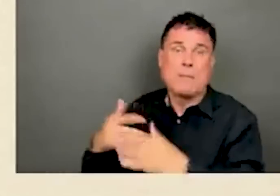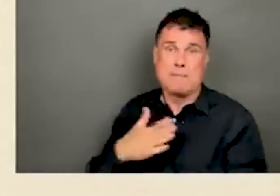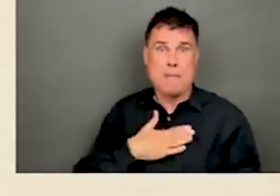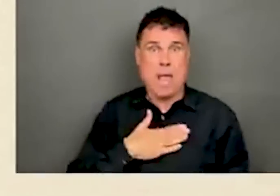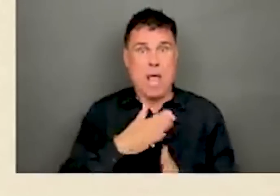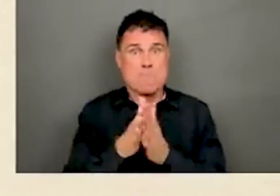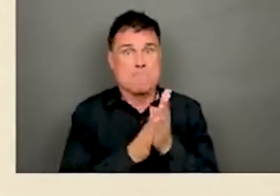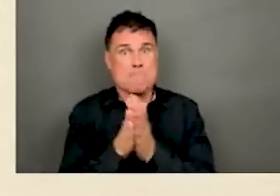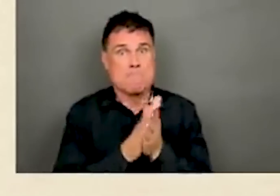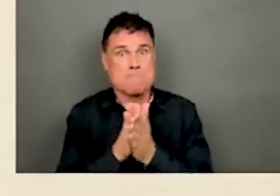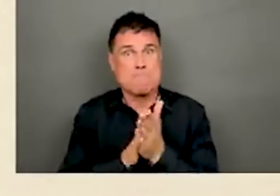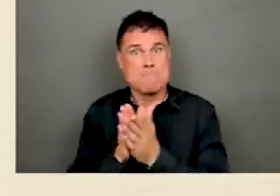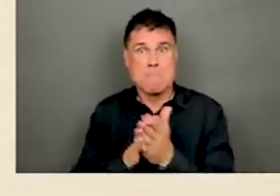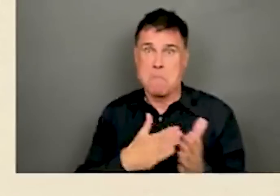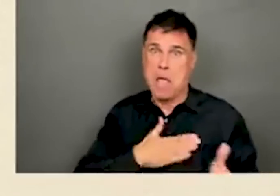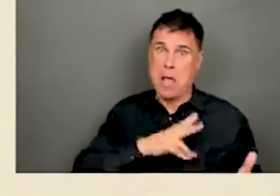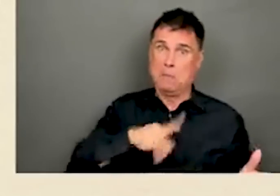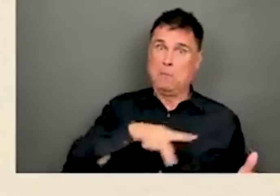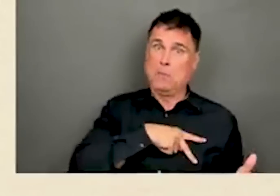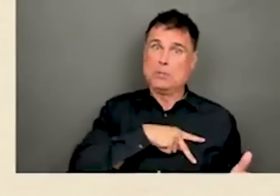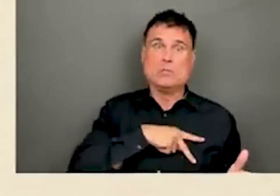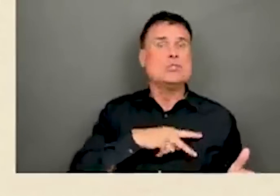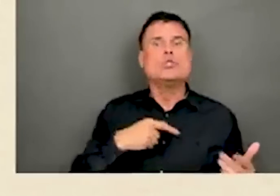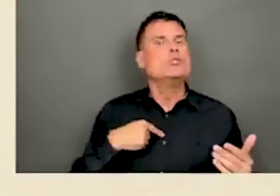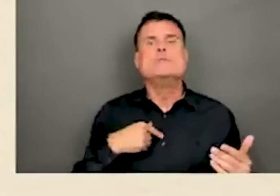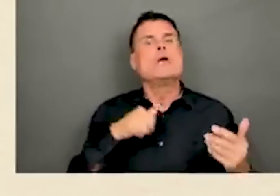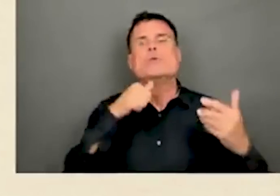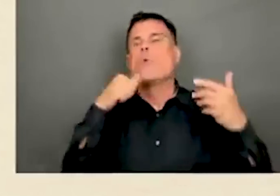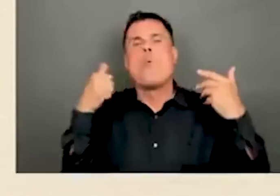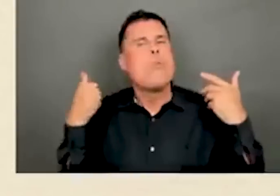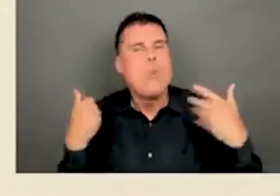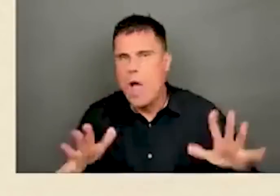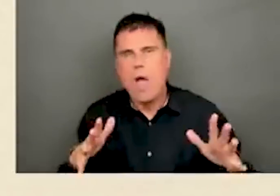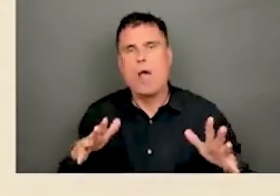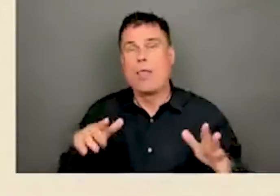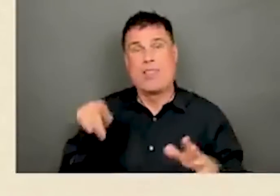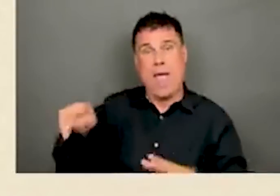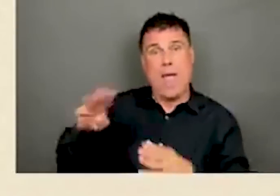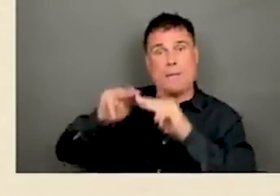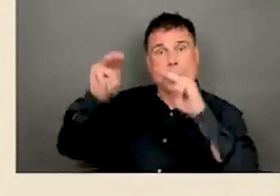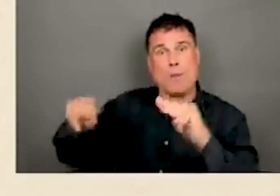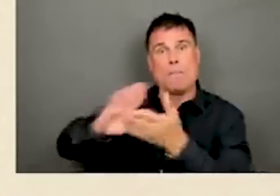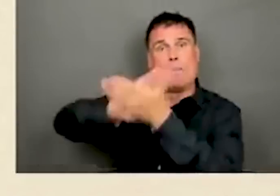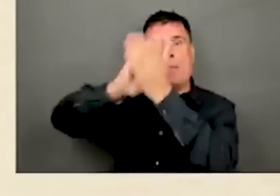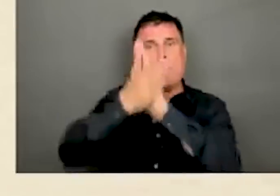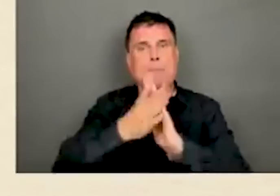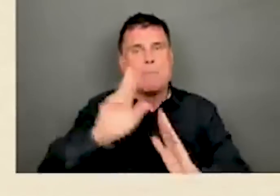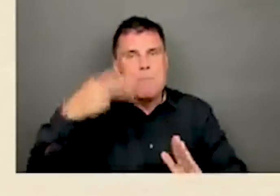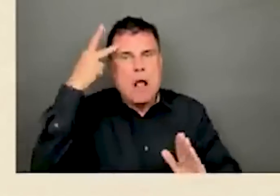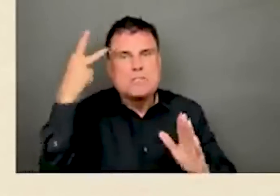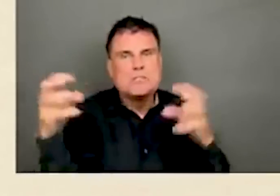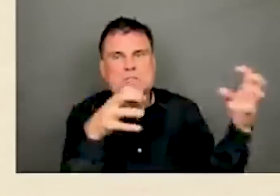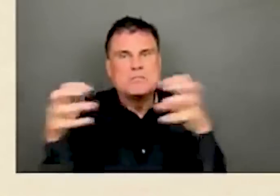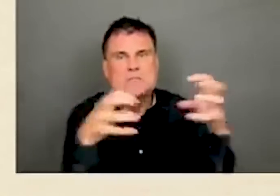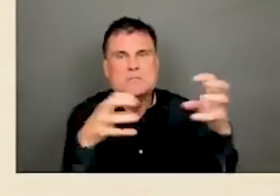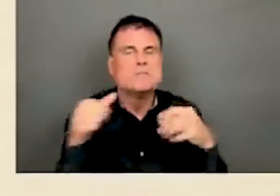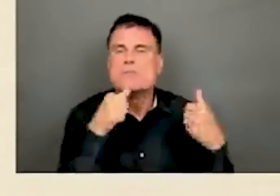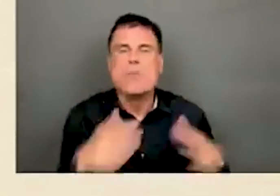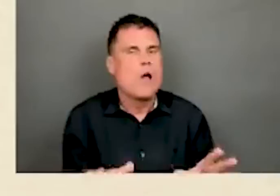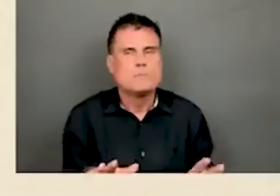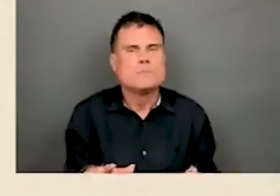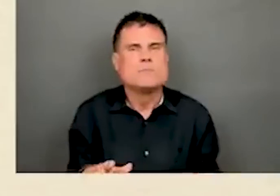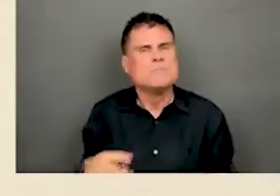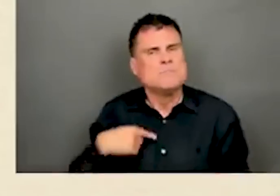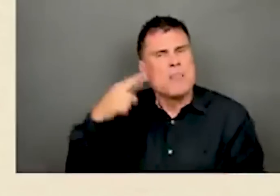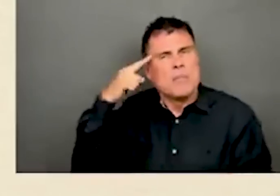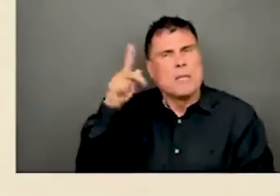fact that I did not want it to be a political football, and I believe that was the right course, and British Columbians seem to agree with me. I